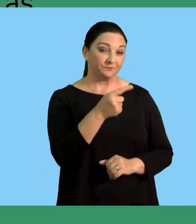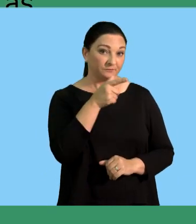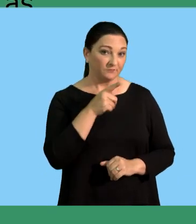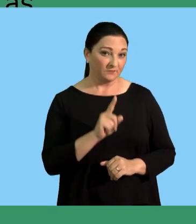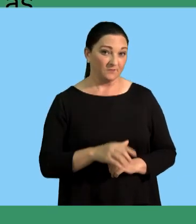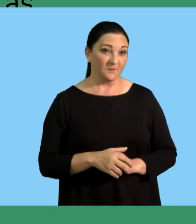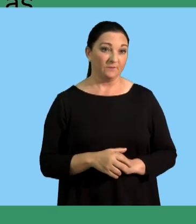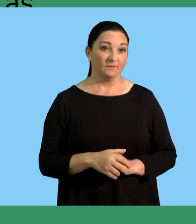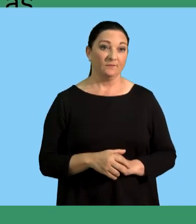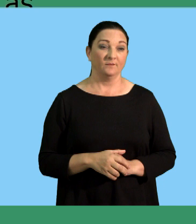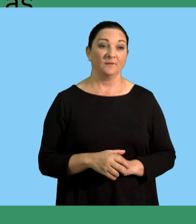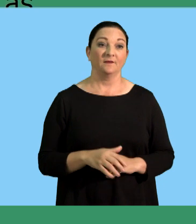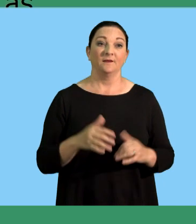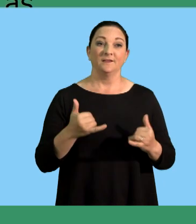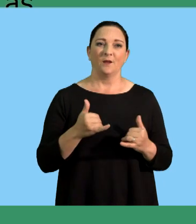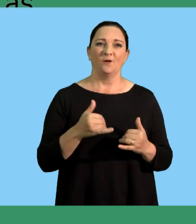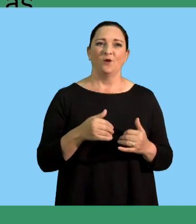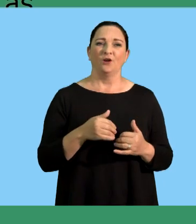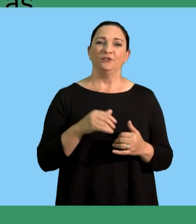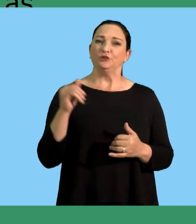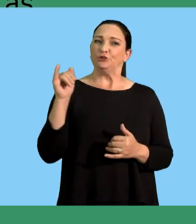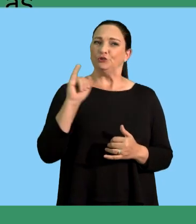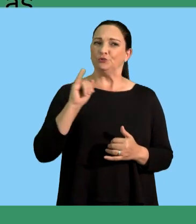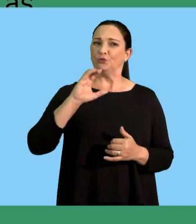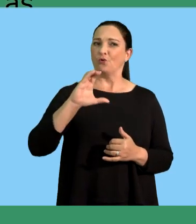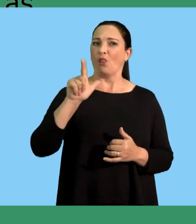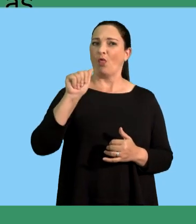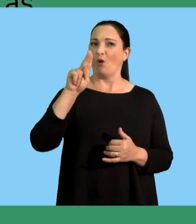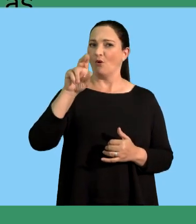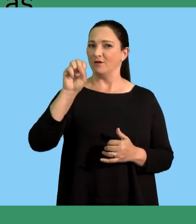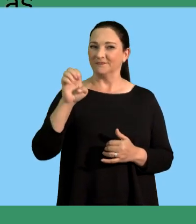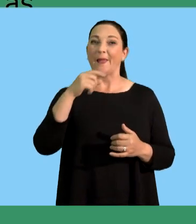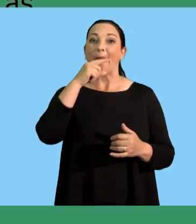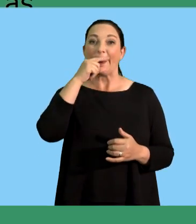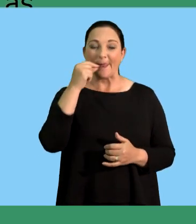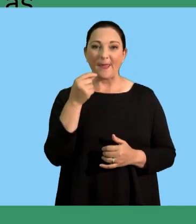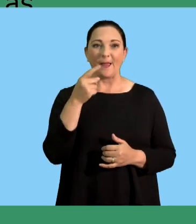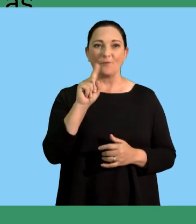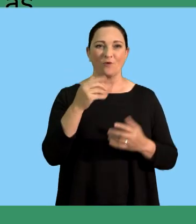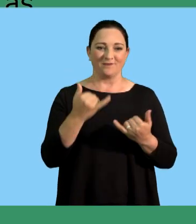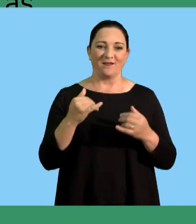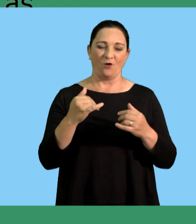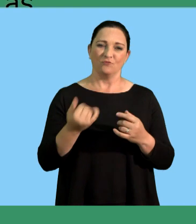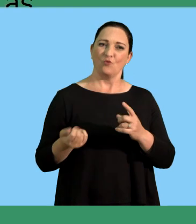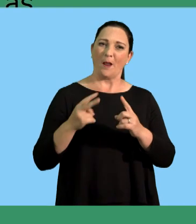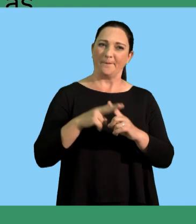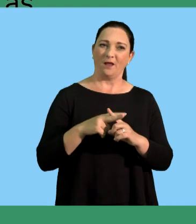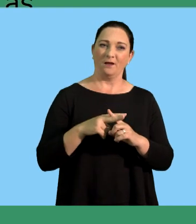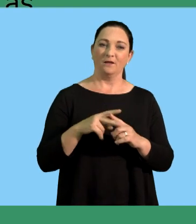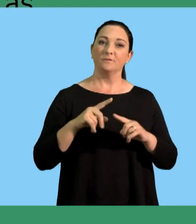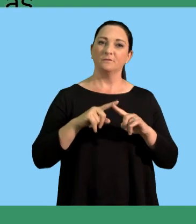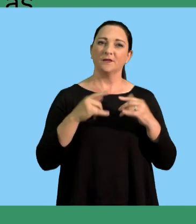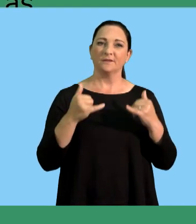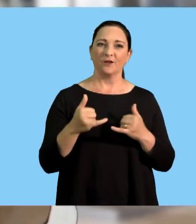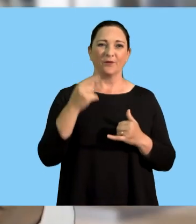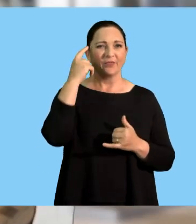to us now, name the insurance clause that is applicable to the scenario above. So one thing you should know when you're